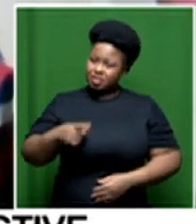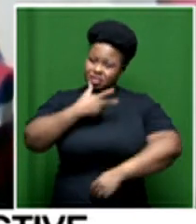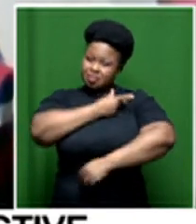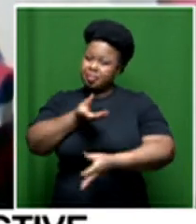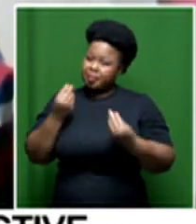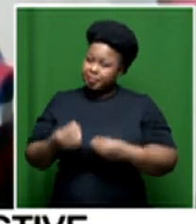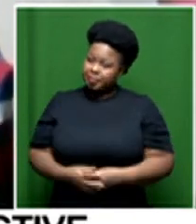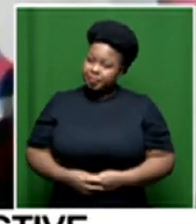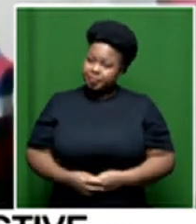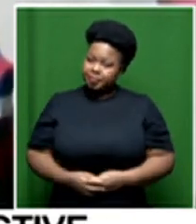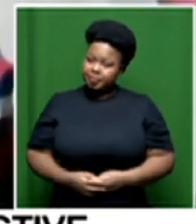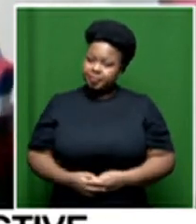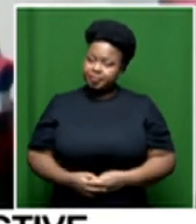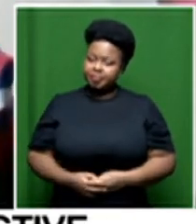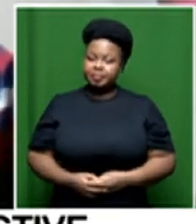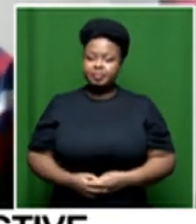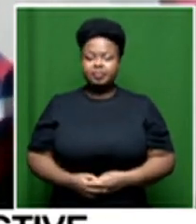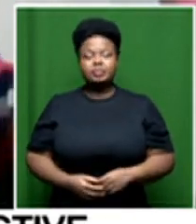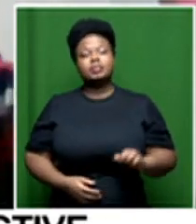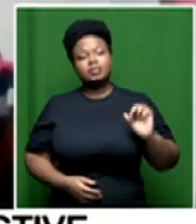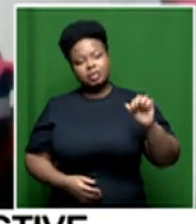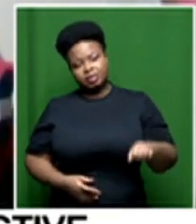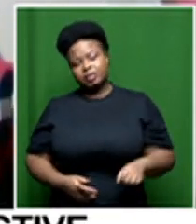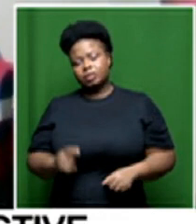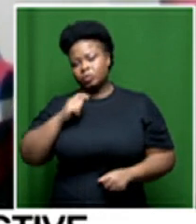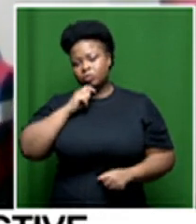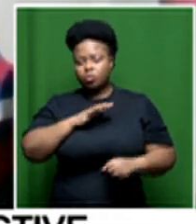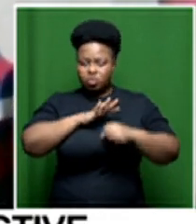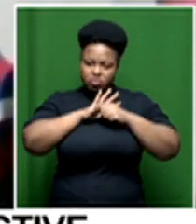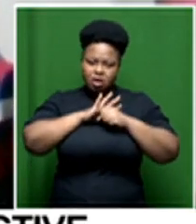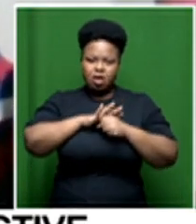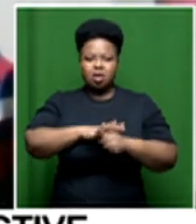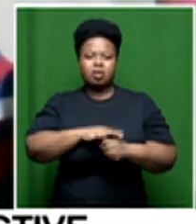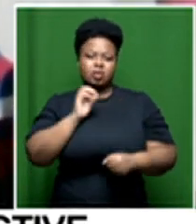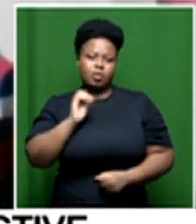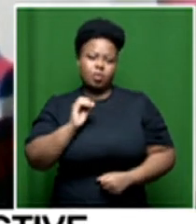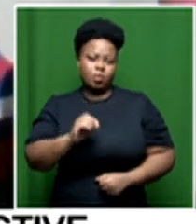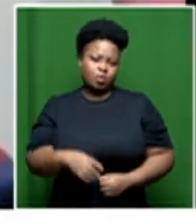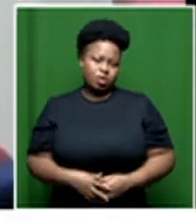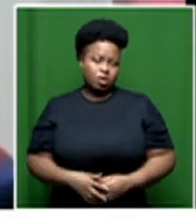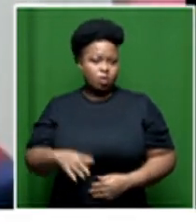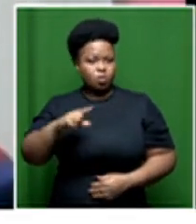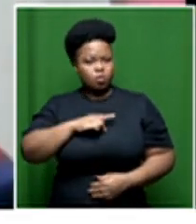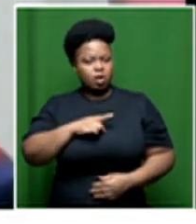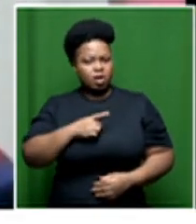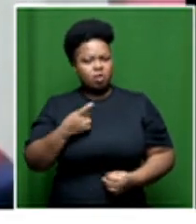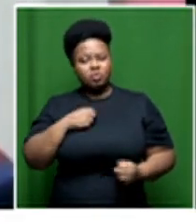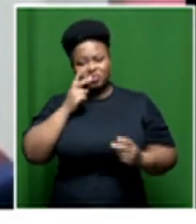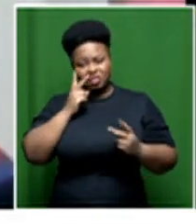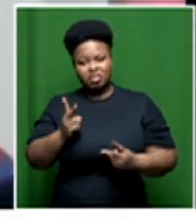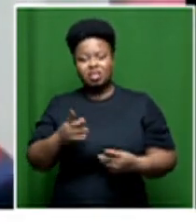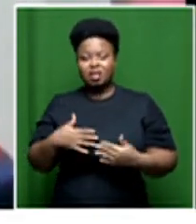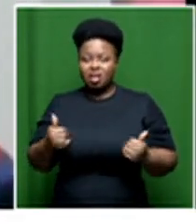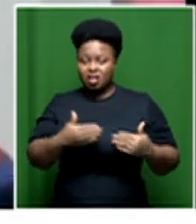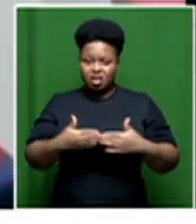vaccine? There is, Leanne, there's a lot of pressure, because we're observing them contracting the virus, we